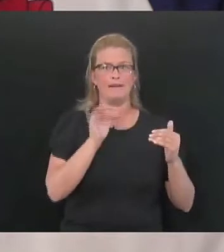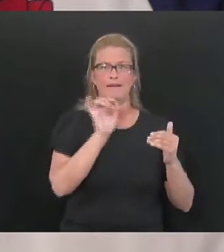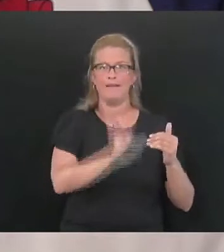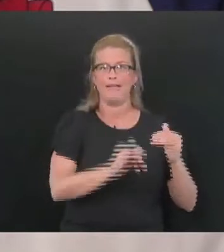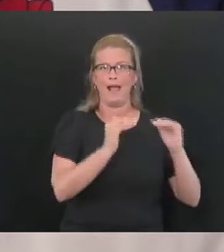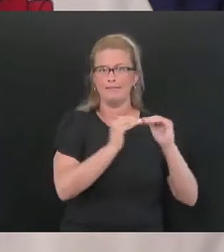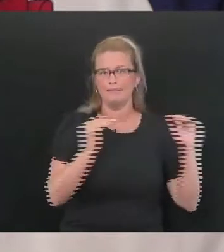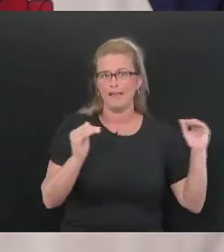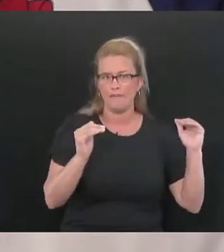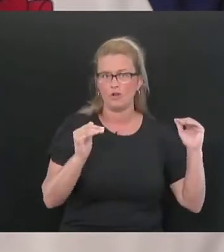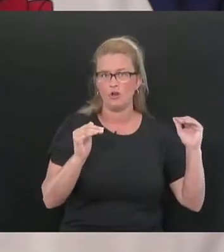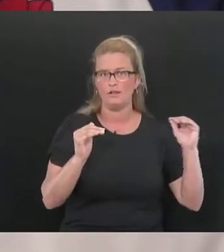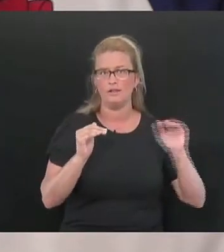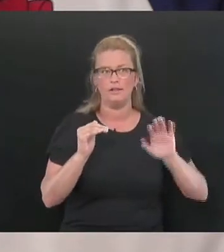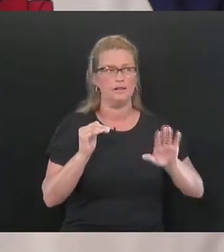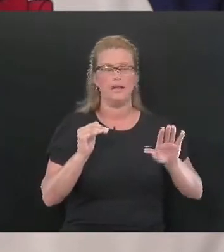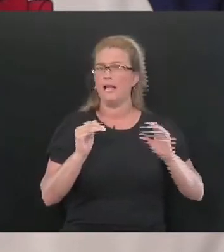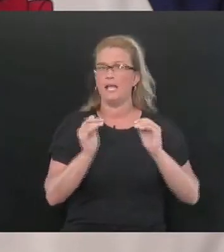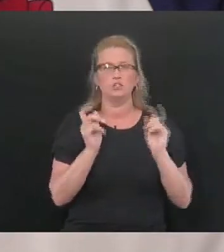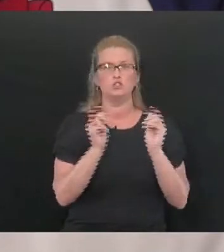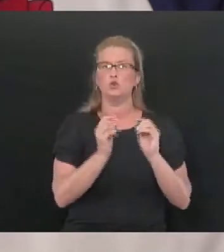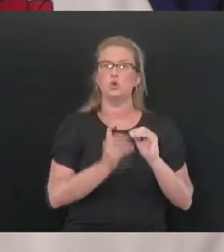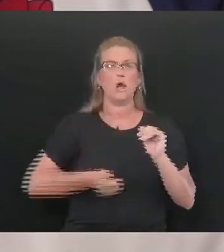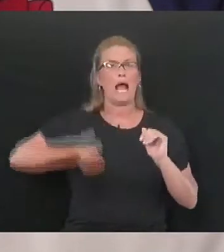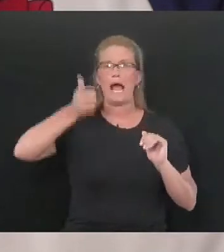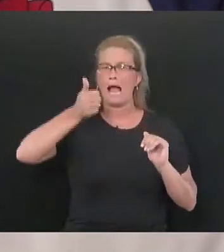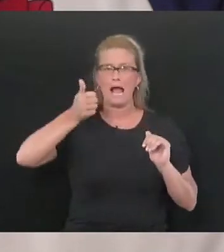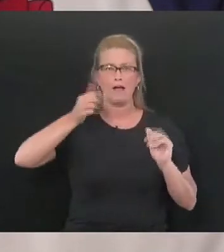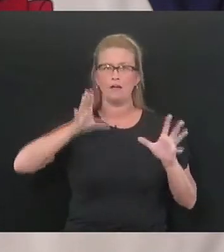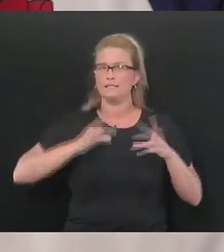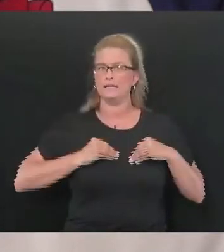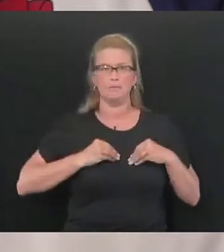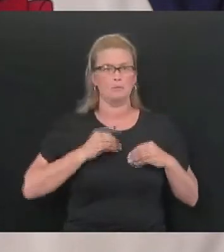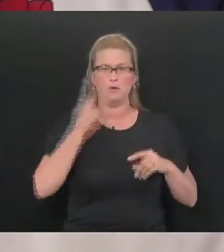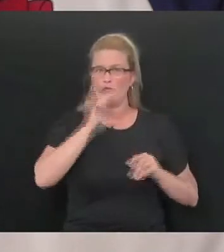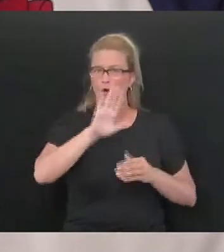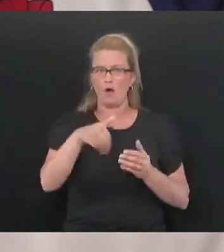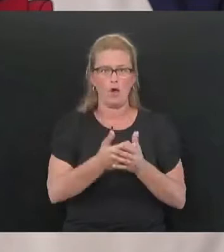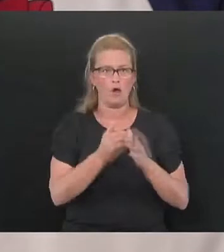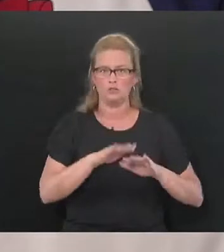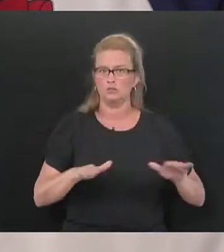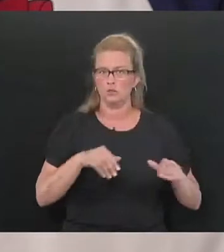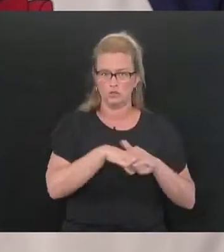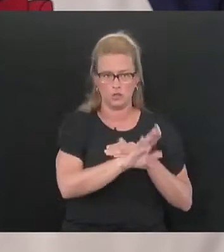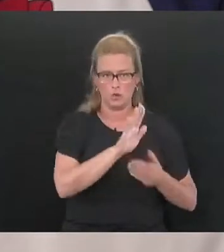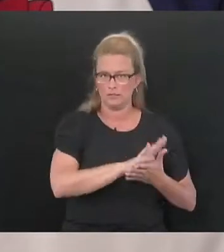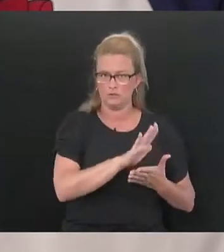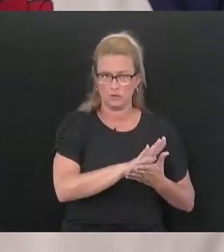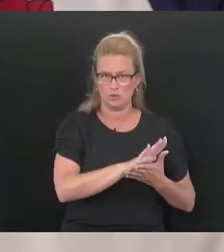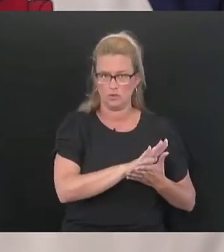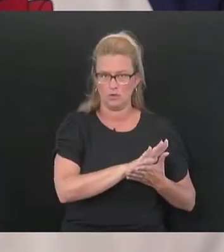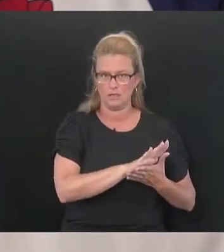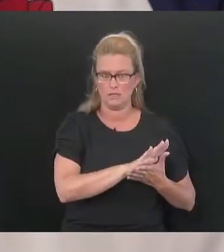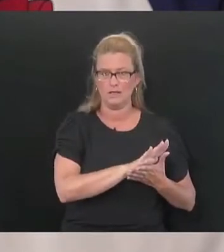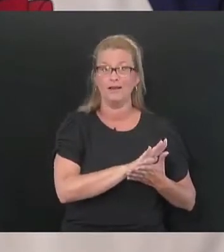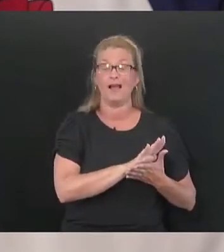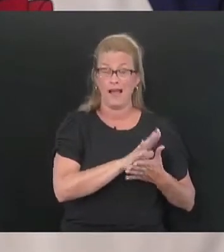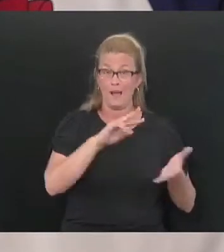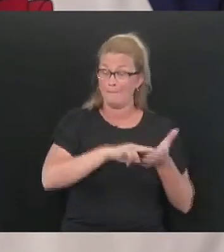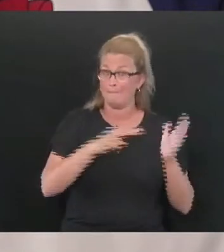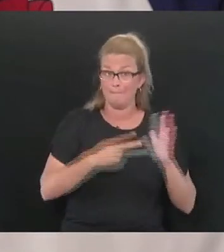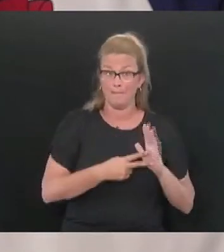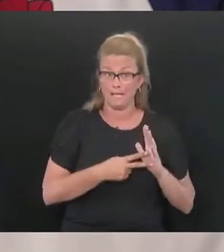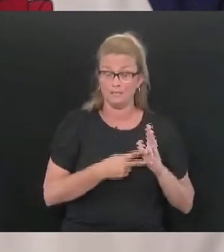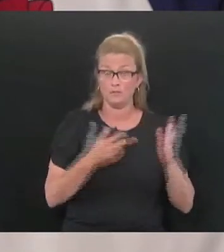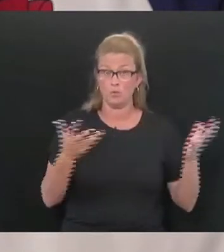it is beyond what we think is acceptable for all students to be in school. And so therefore, or